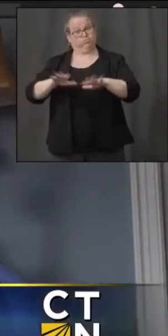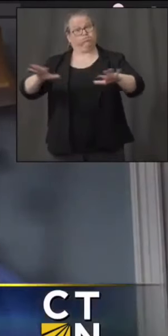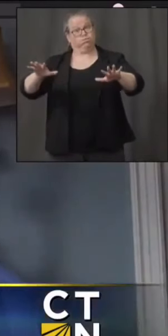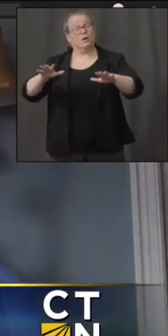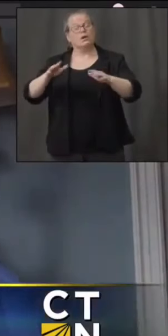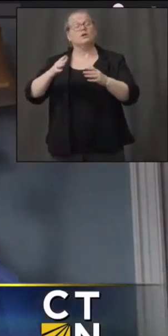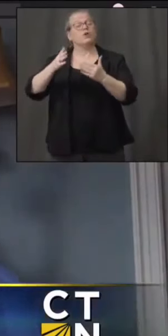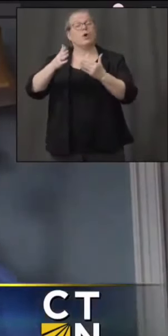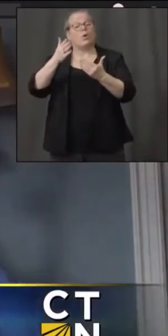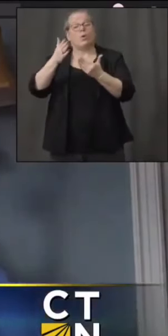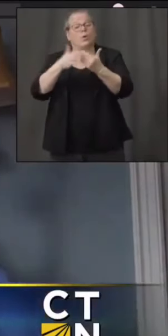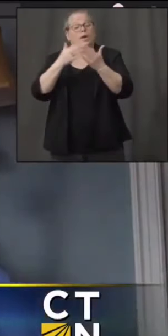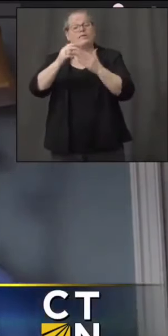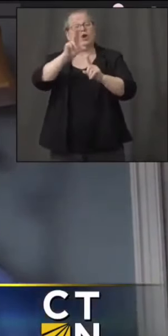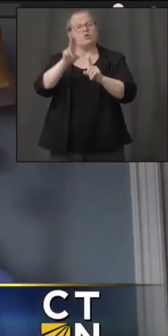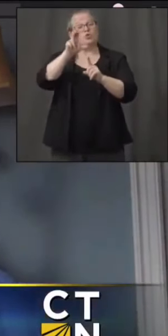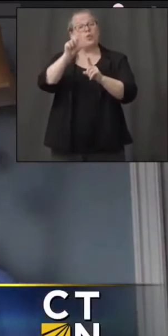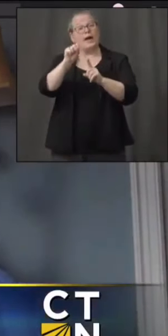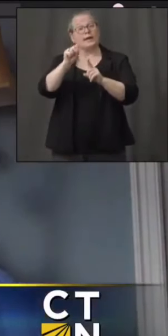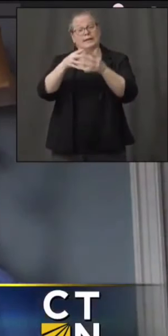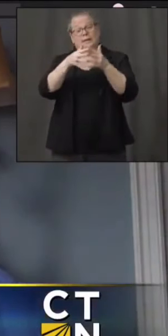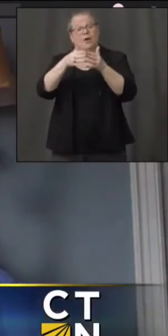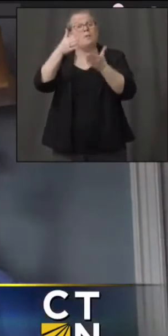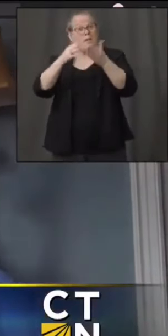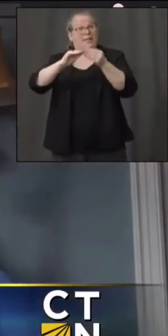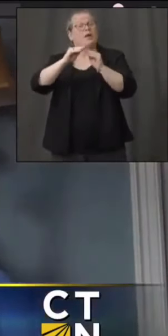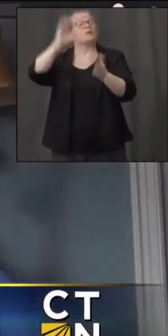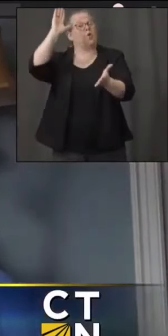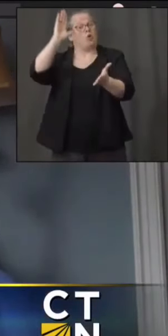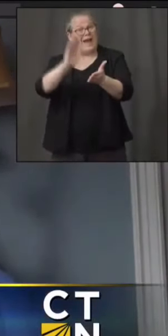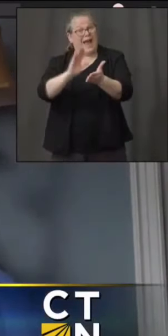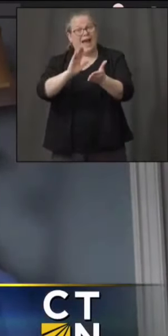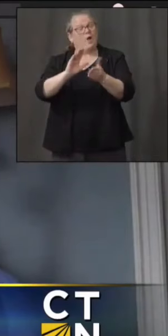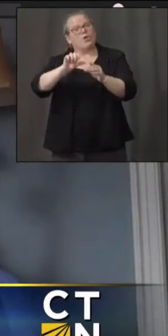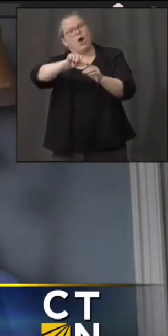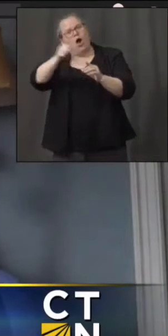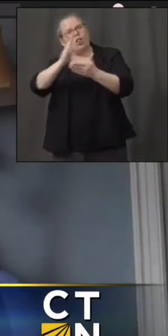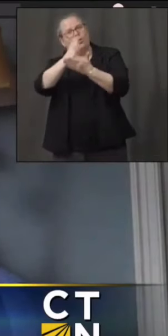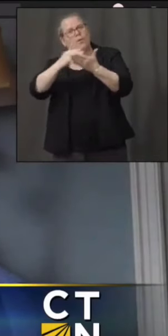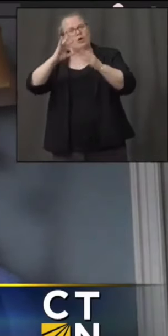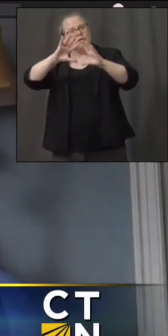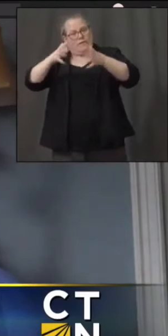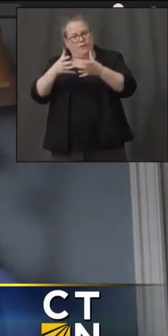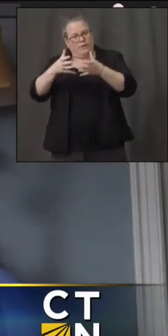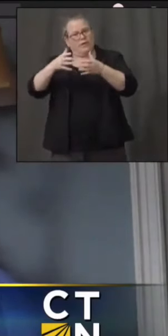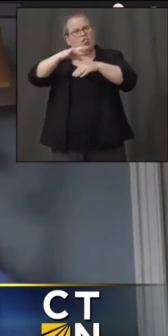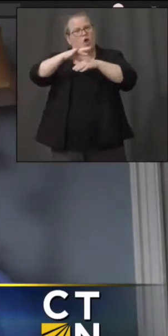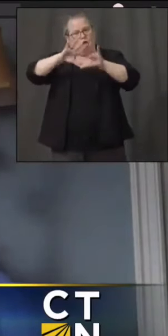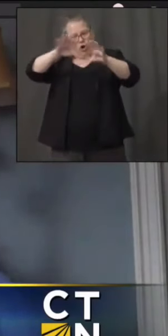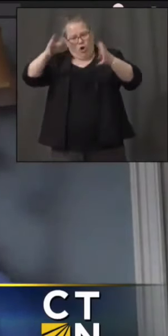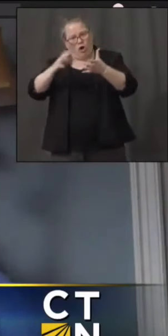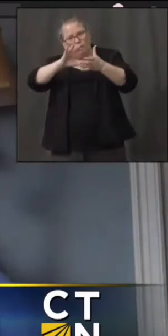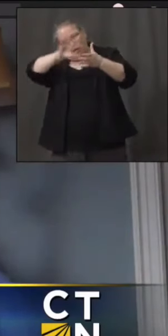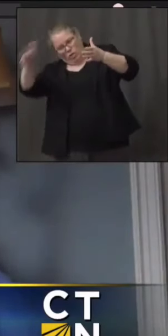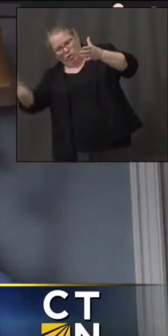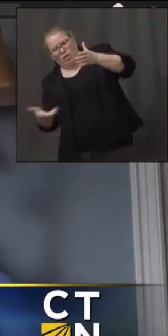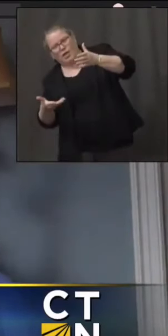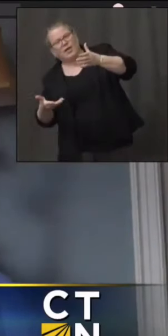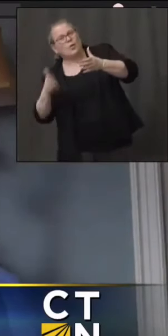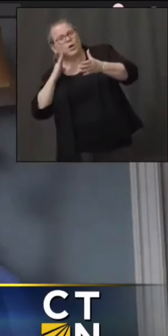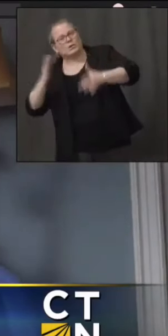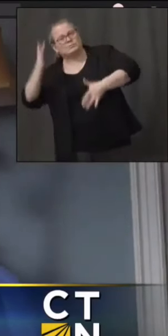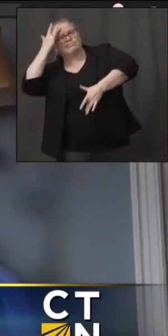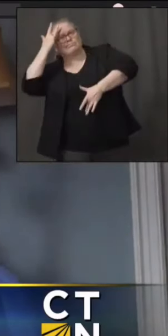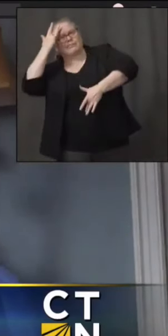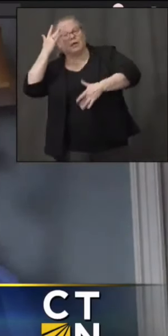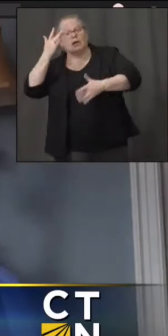And it is likely that we will see a second wave in the fall. We would all wish that that was not the case.